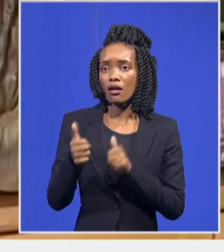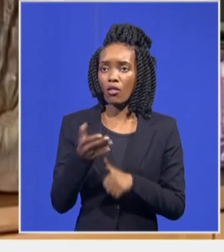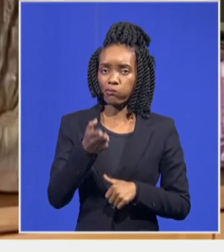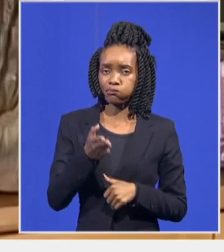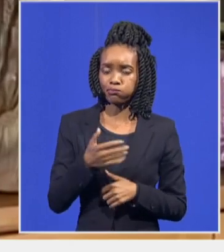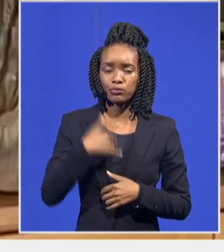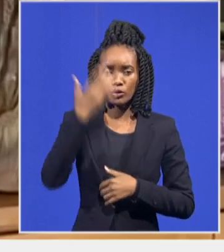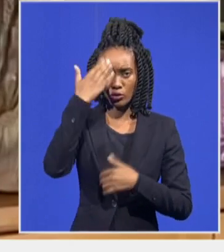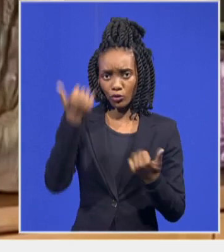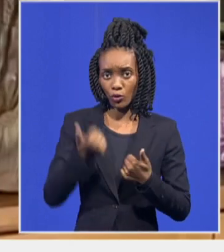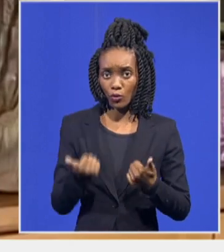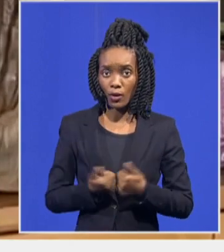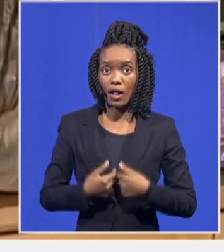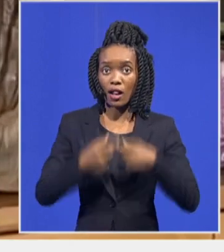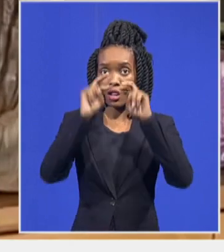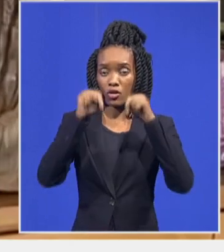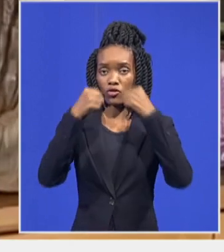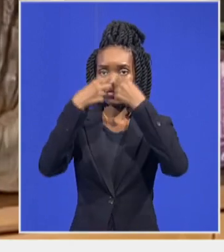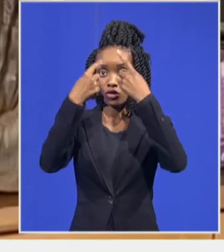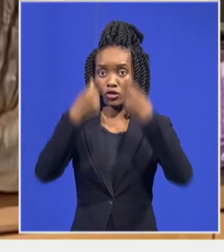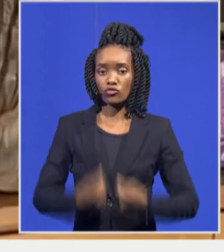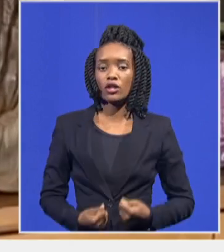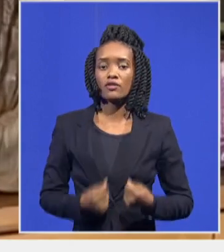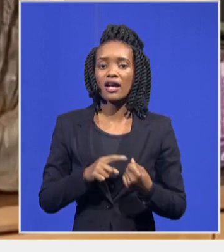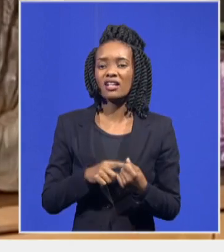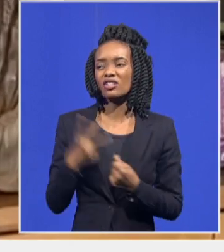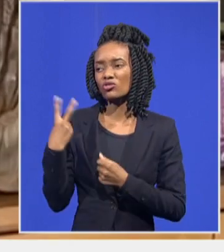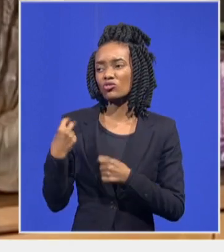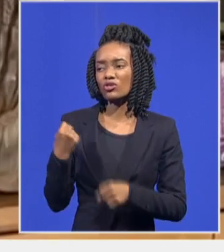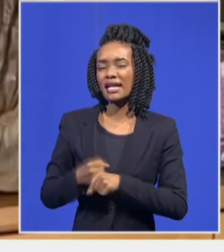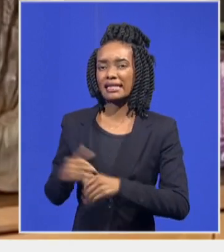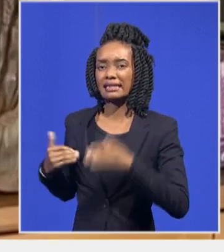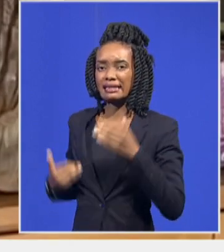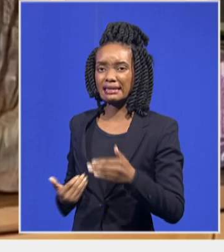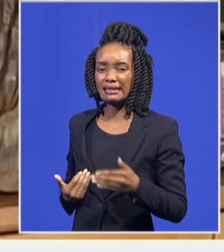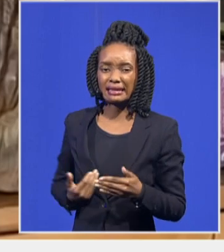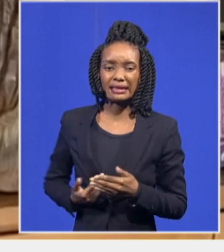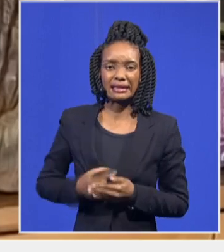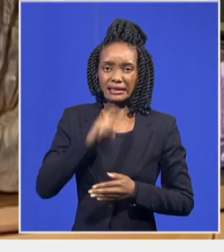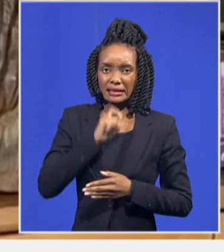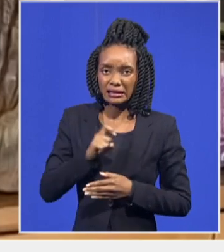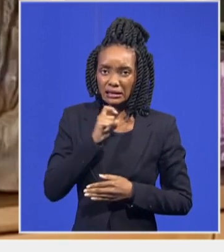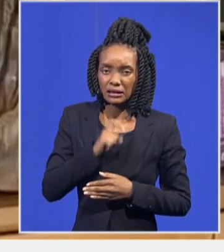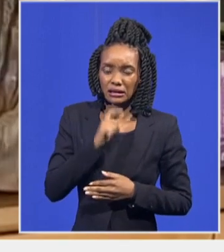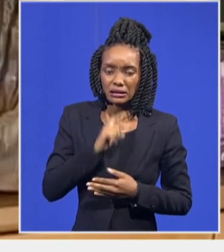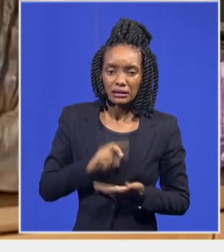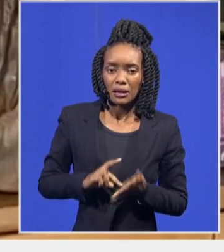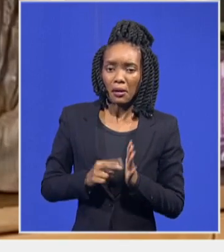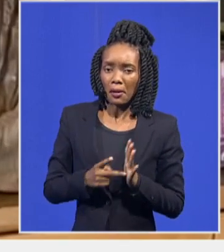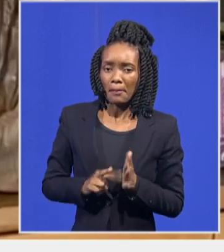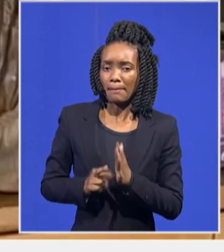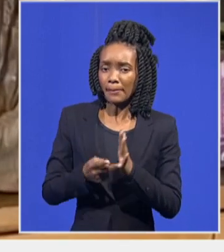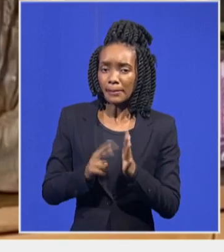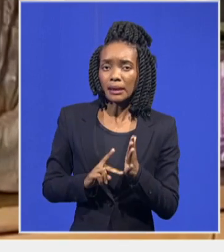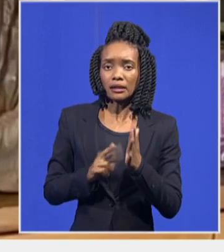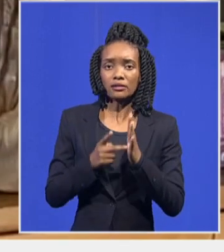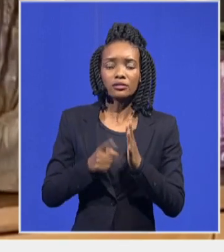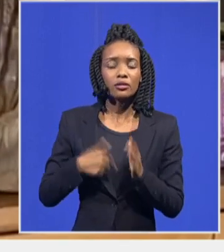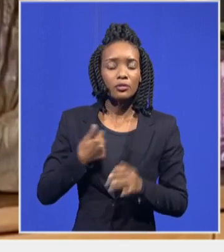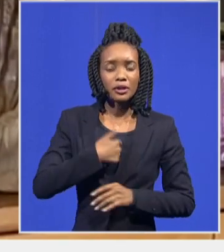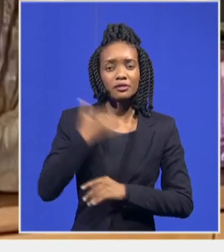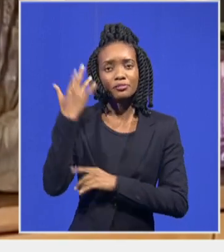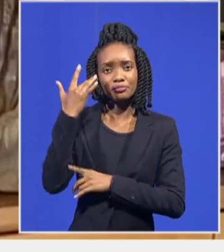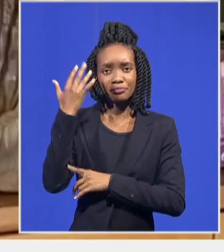National Treasury has spent a lot of time over the last 2 years developing the green taxonomy. And we would consider that